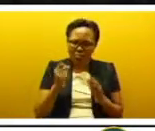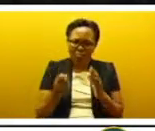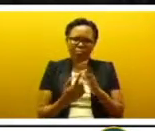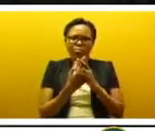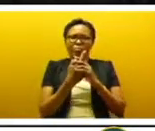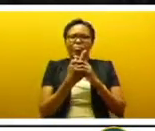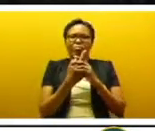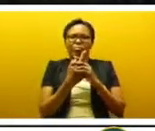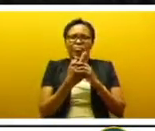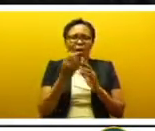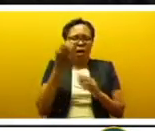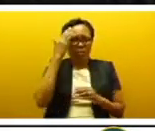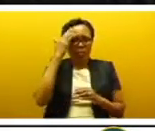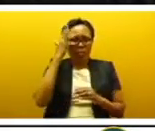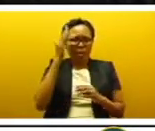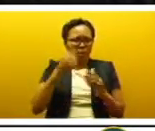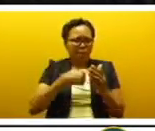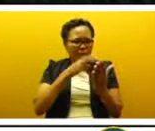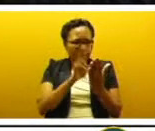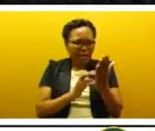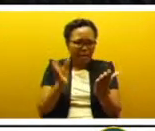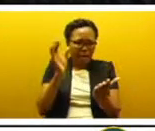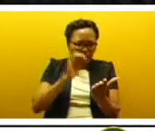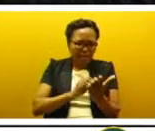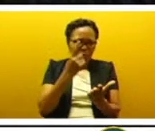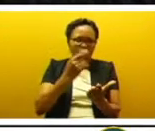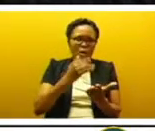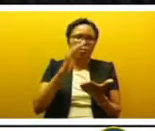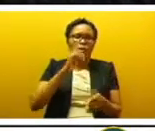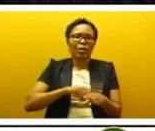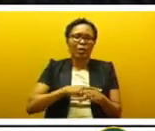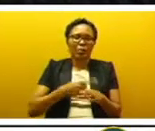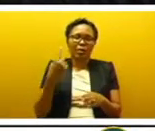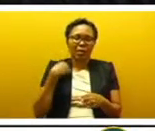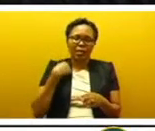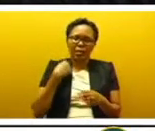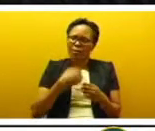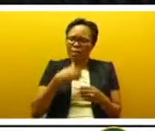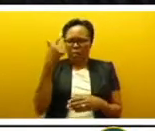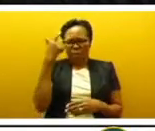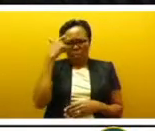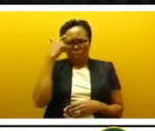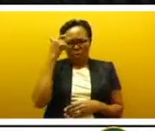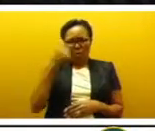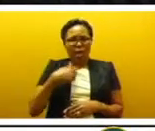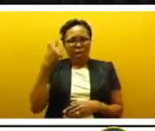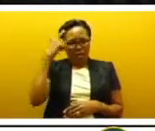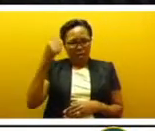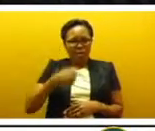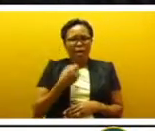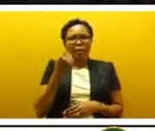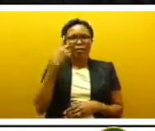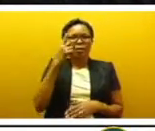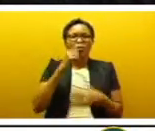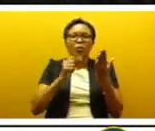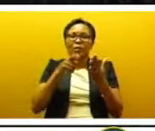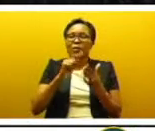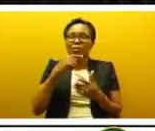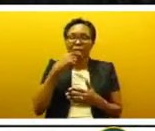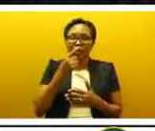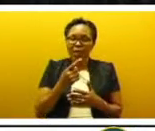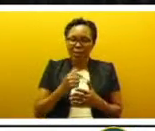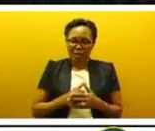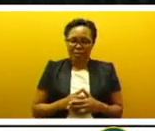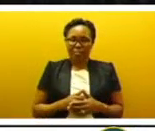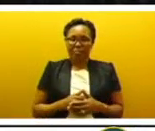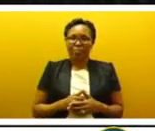understand these things. So I read one more time yesterday night. And I thought, I think I understand what it says. So